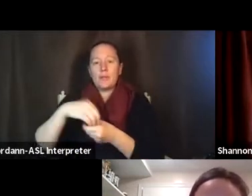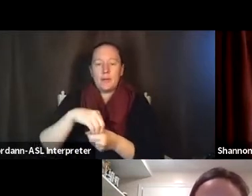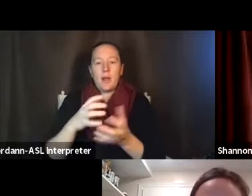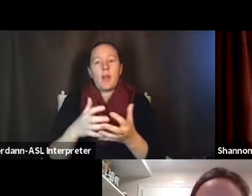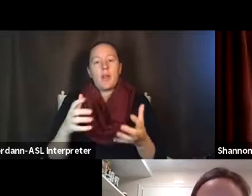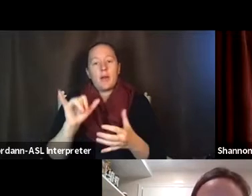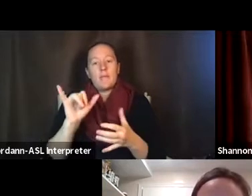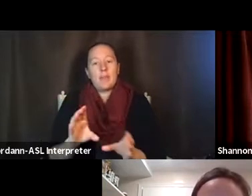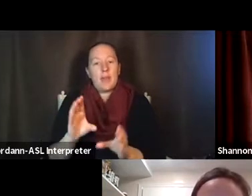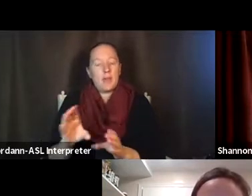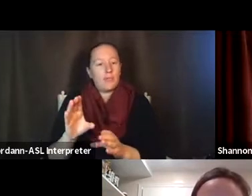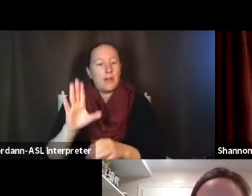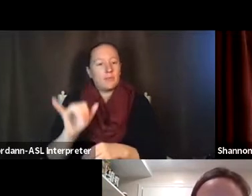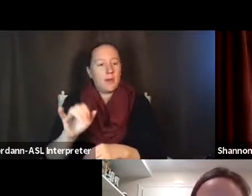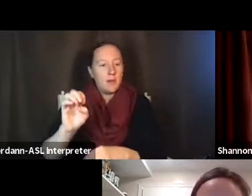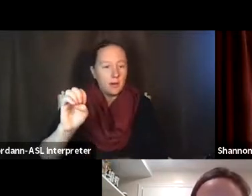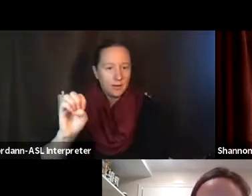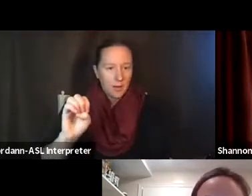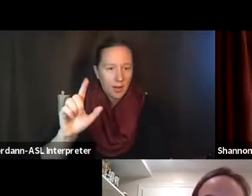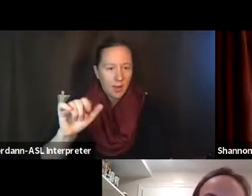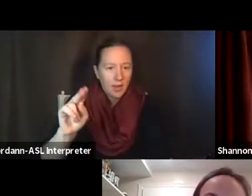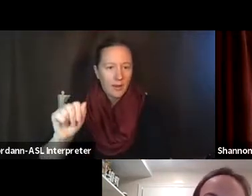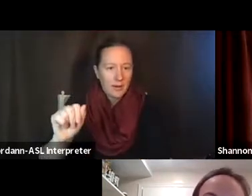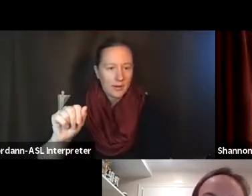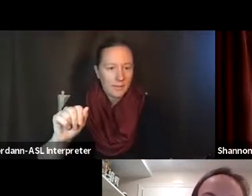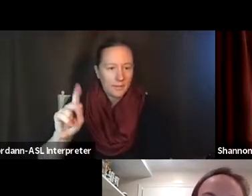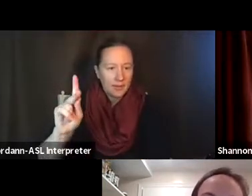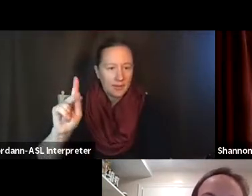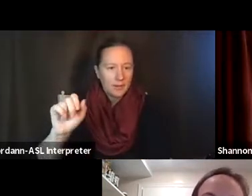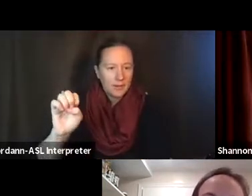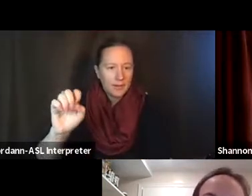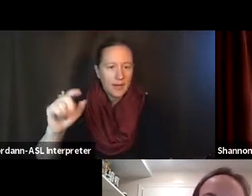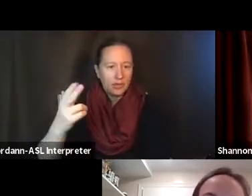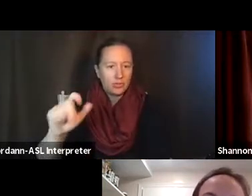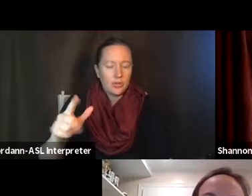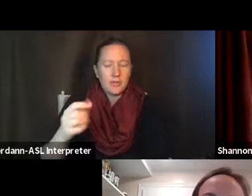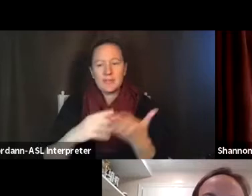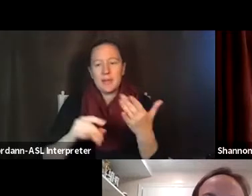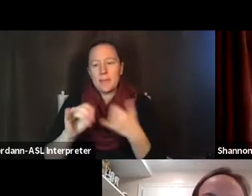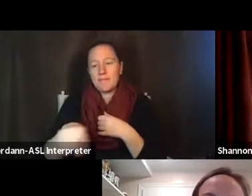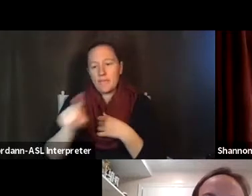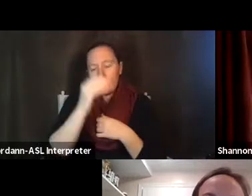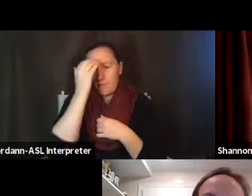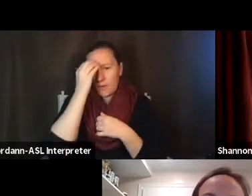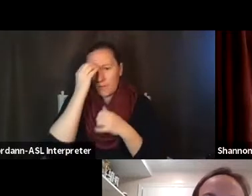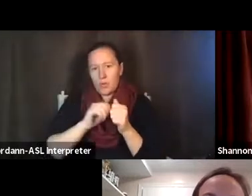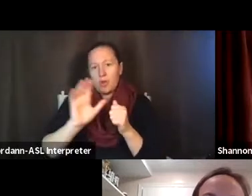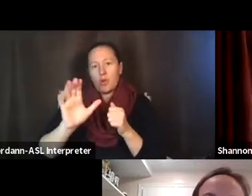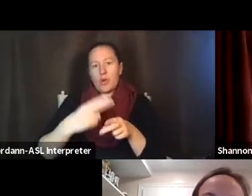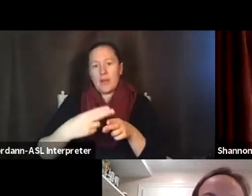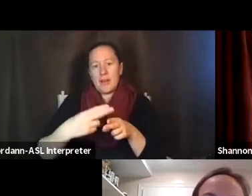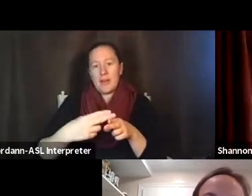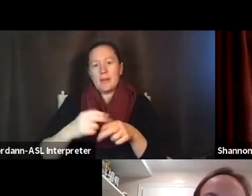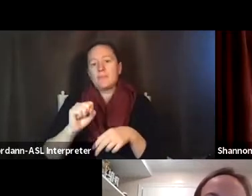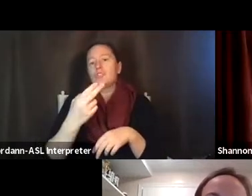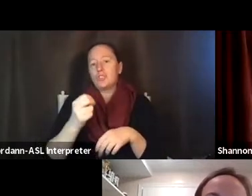arranged by Alana Ketchel. So some of you will be familiar with Alana's name as she engaged some of you.